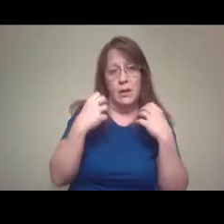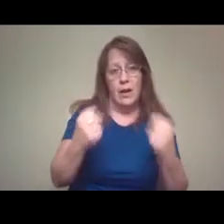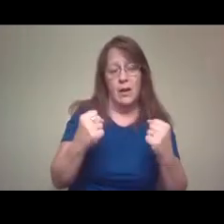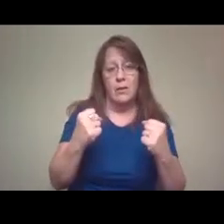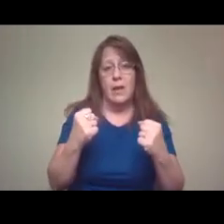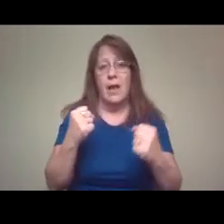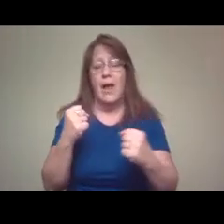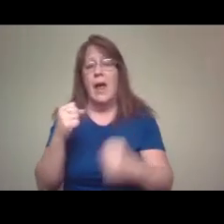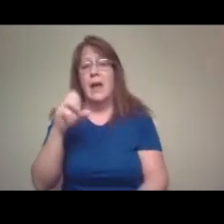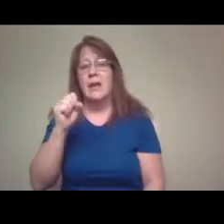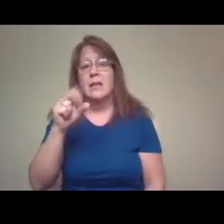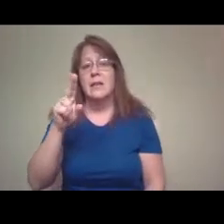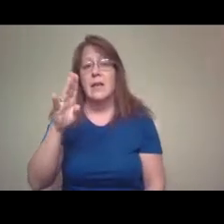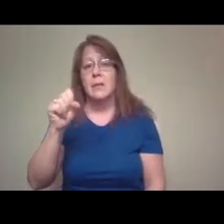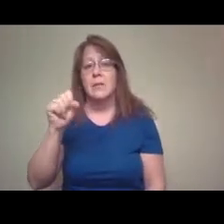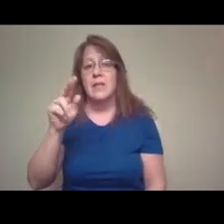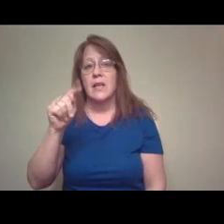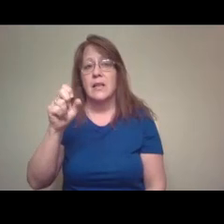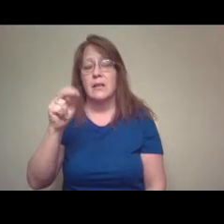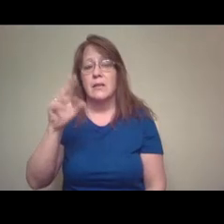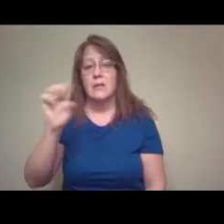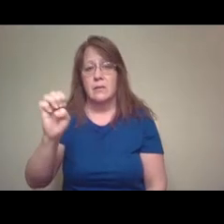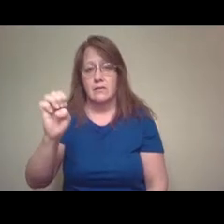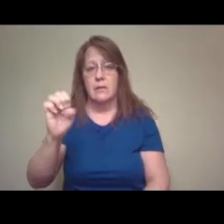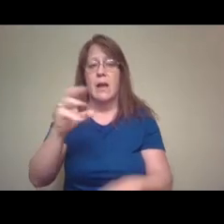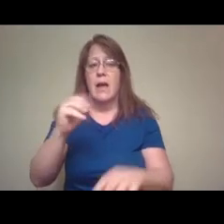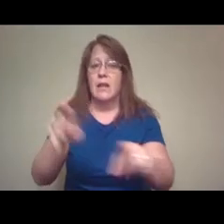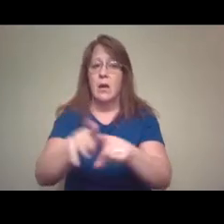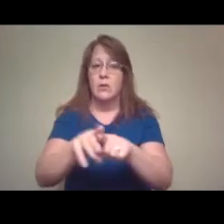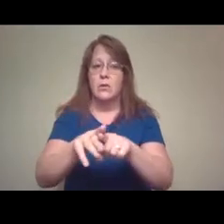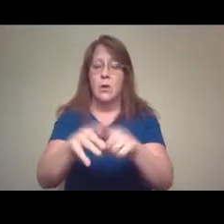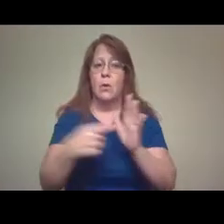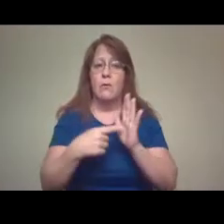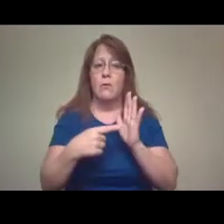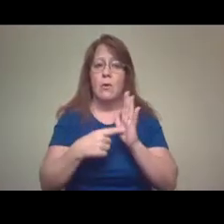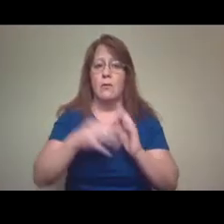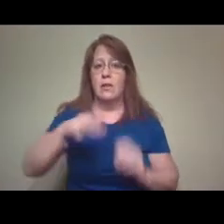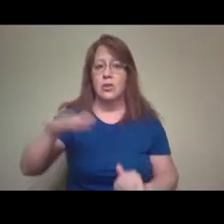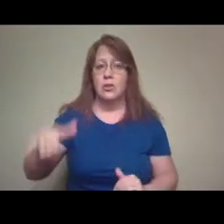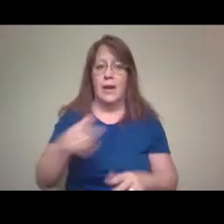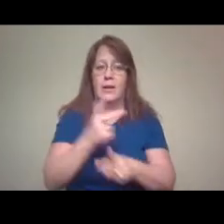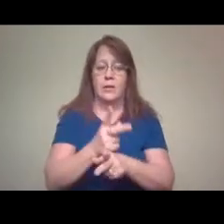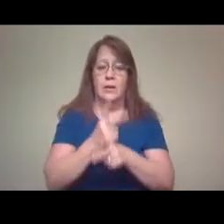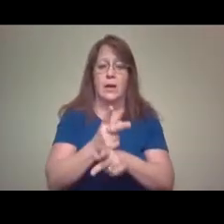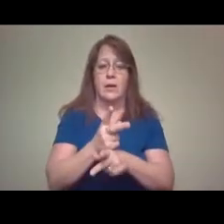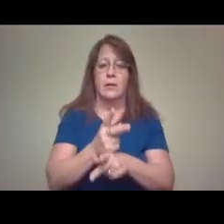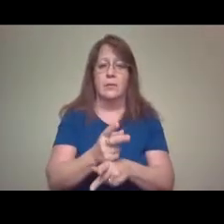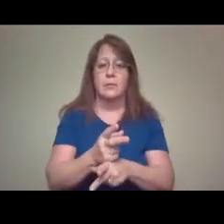treatment, and quality to affordable childcare. Through education and awareness, we work on strengthening,